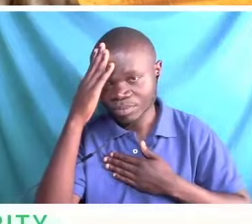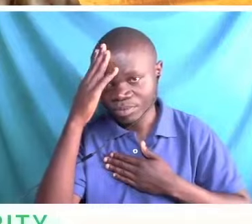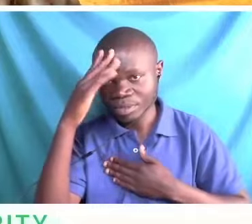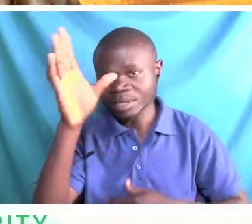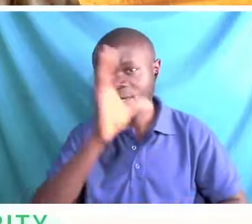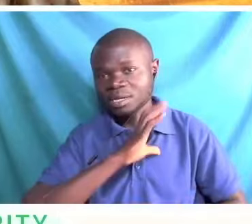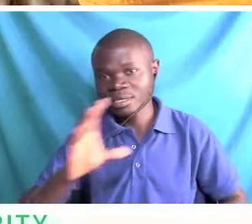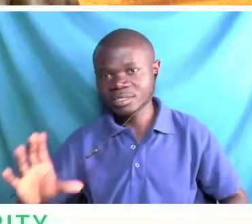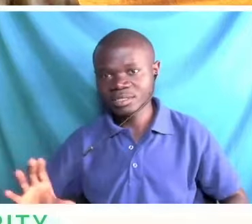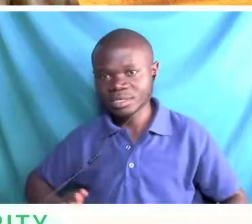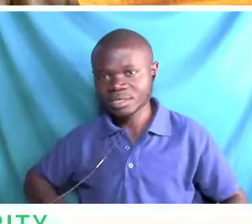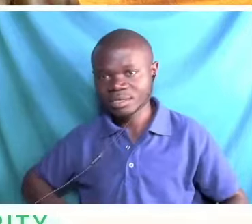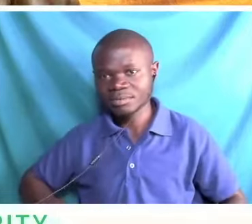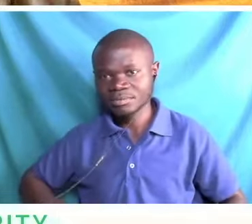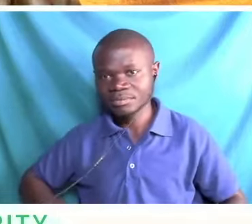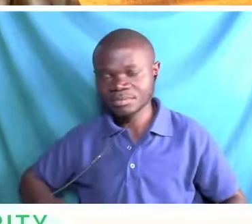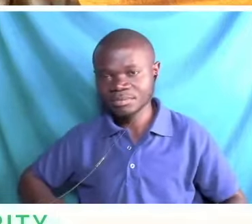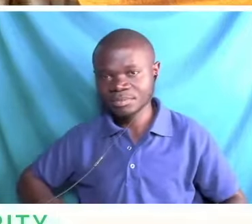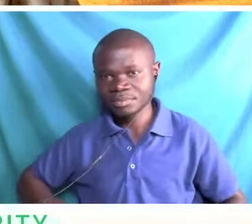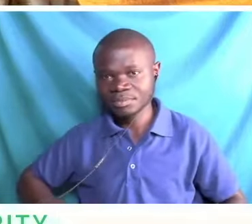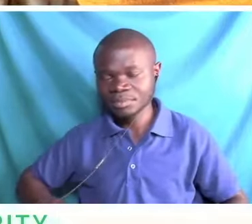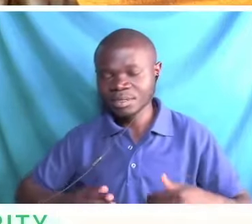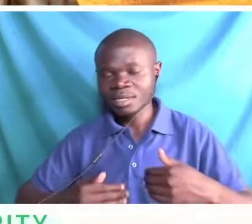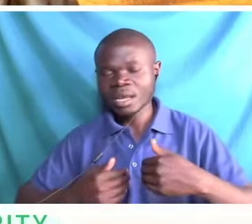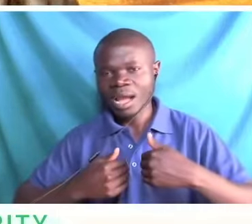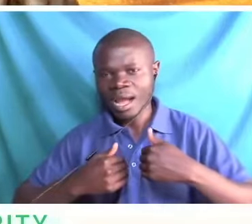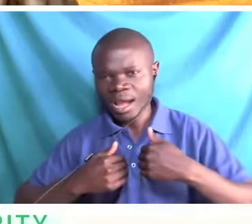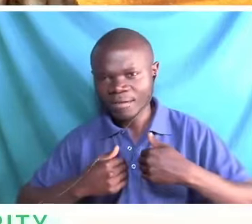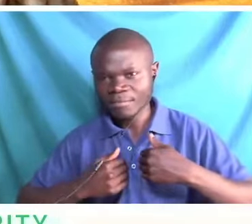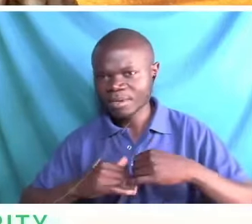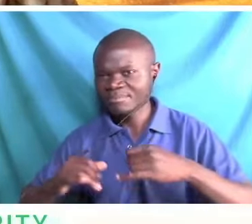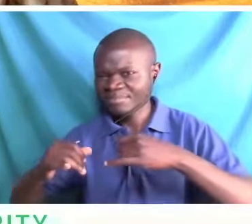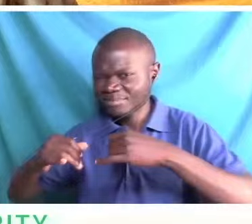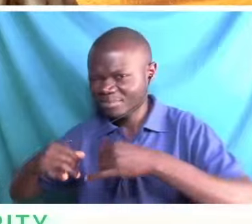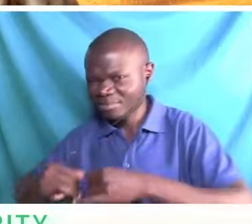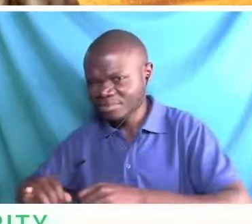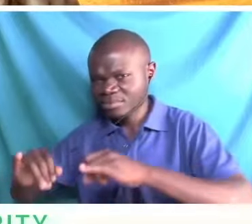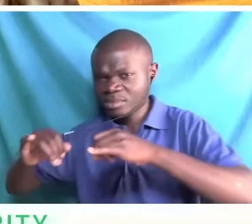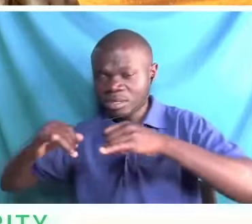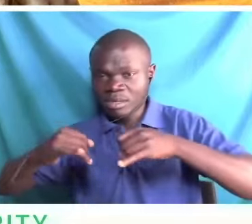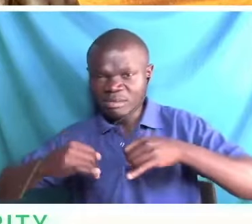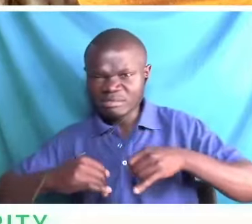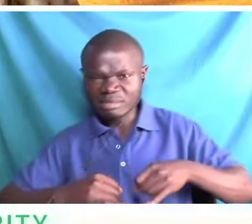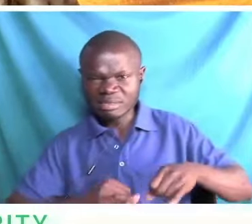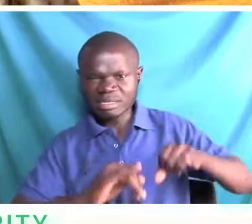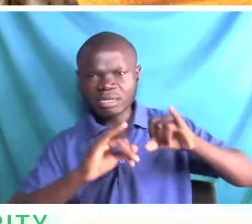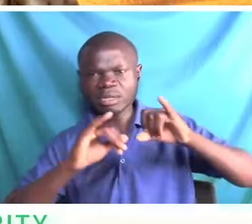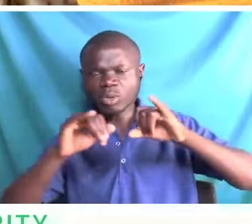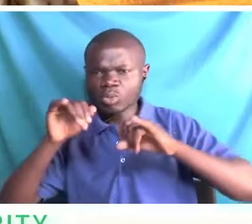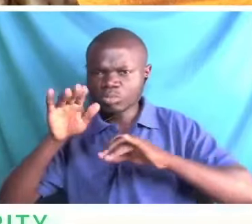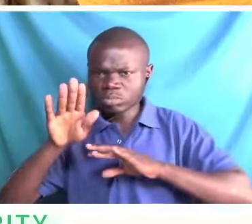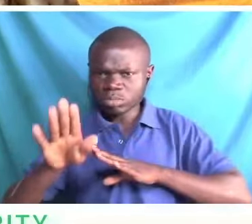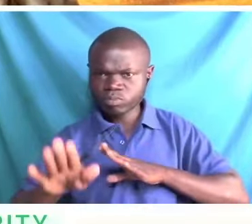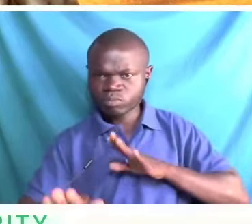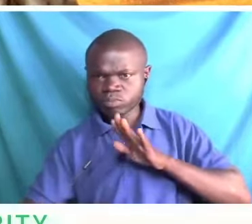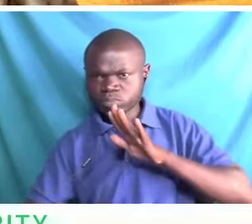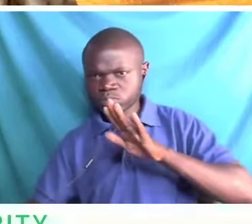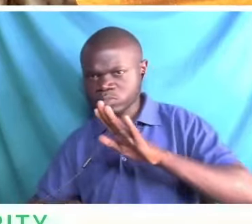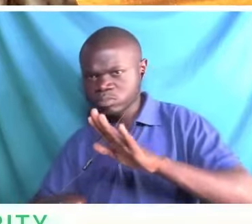Christian, I have been striving to walk with